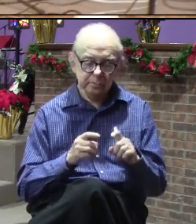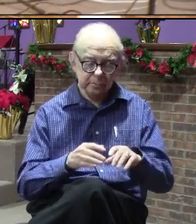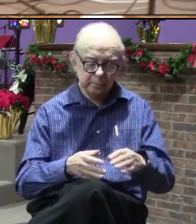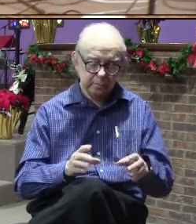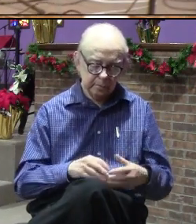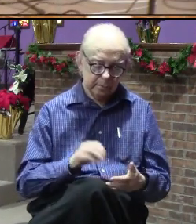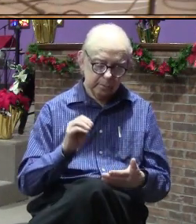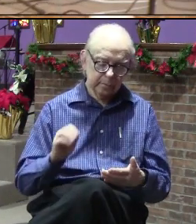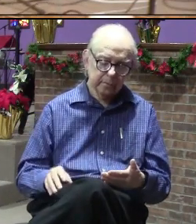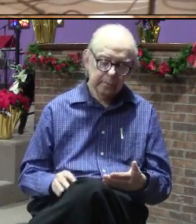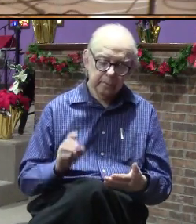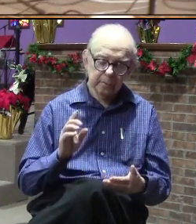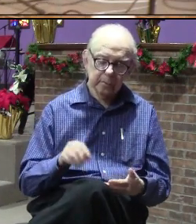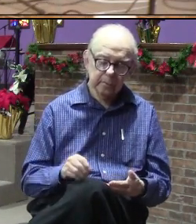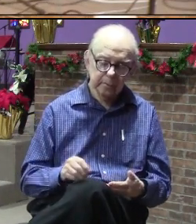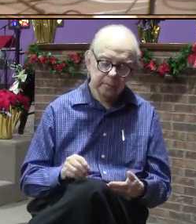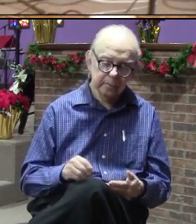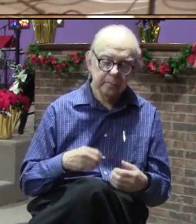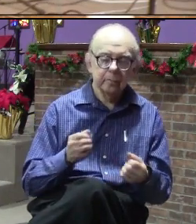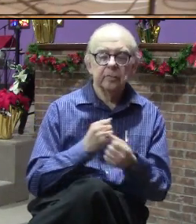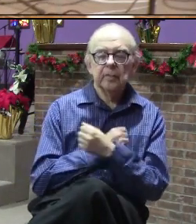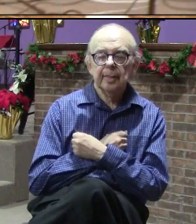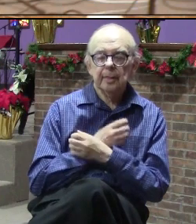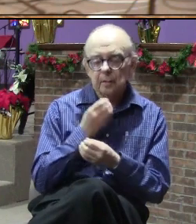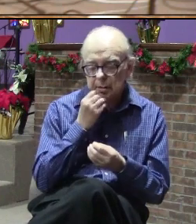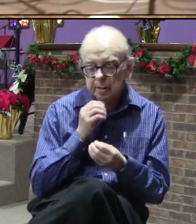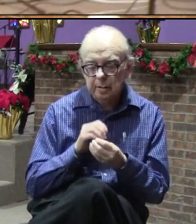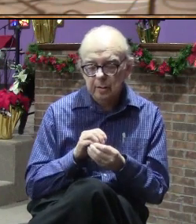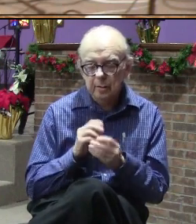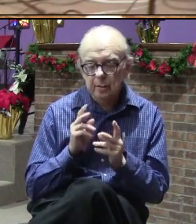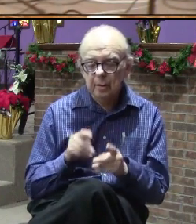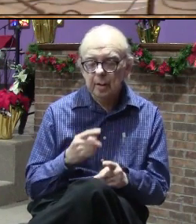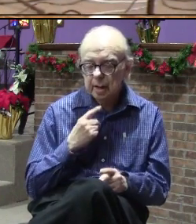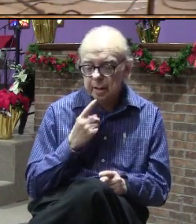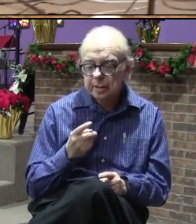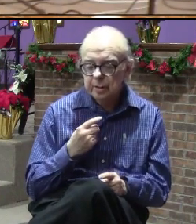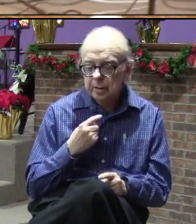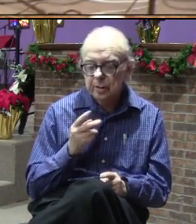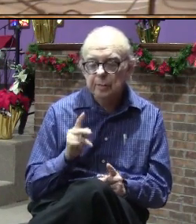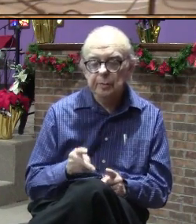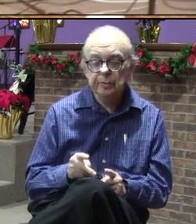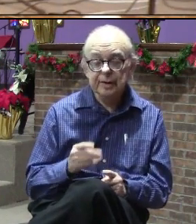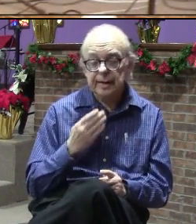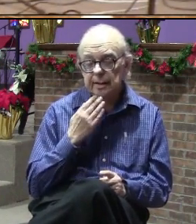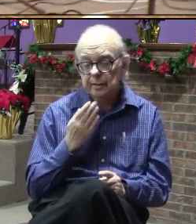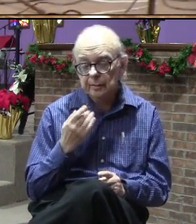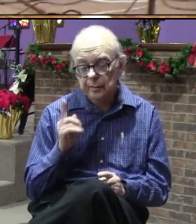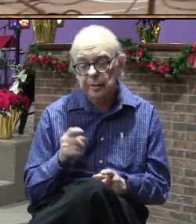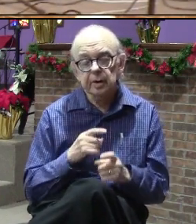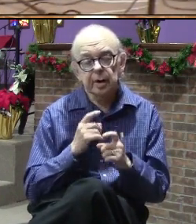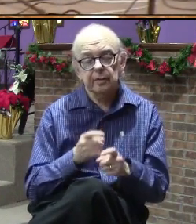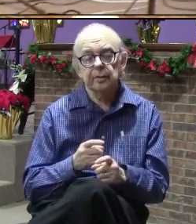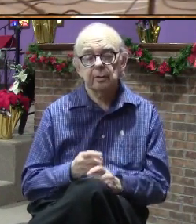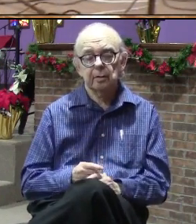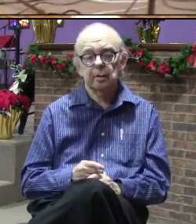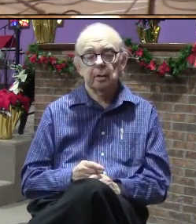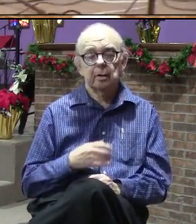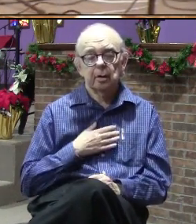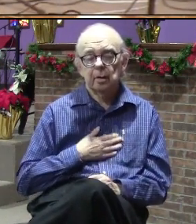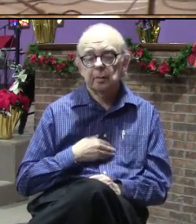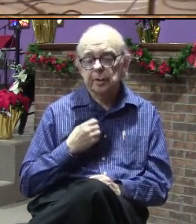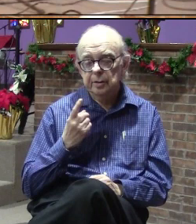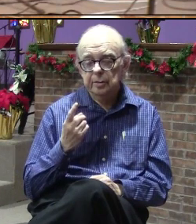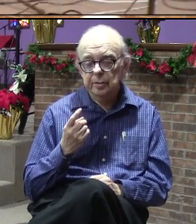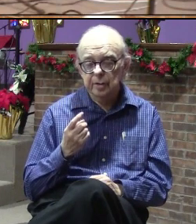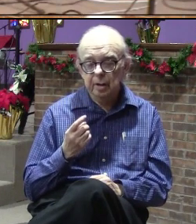and then has to give a hug or a kiss to the person and tell the person thank you for the gift. So please